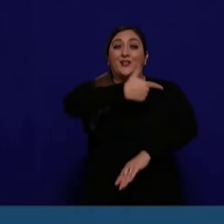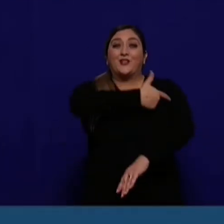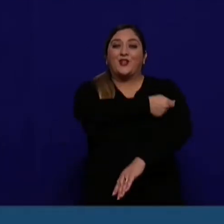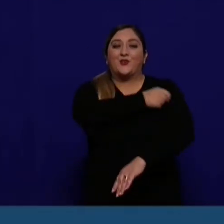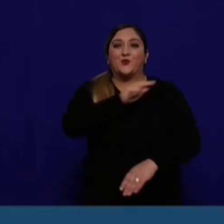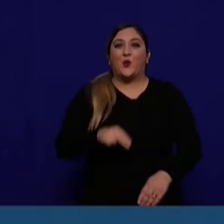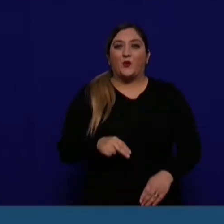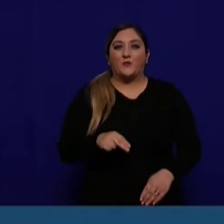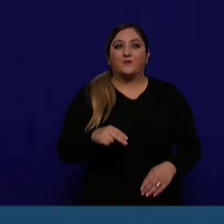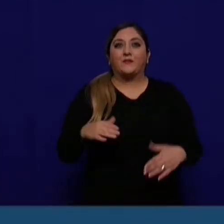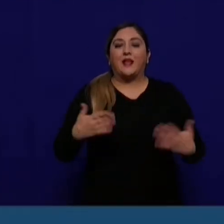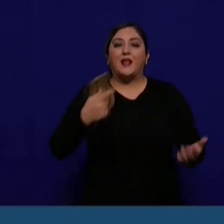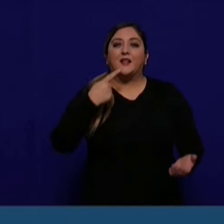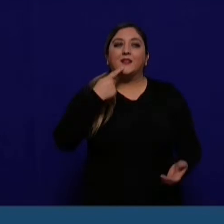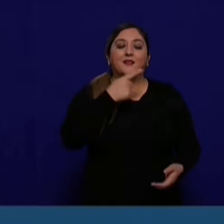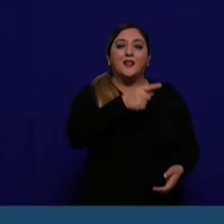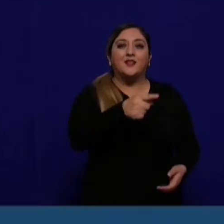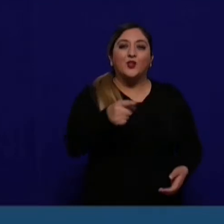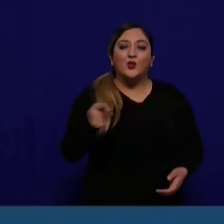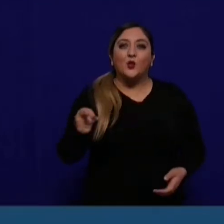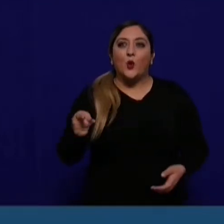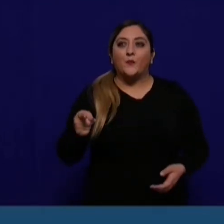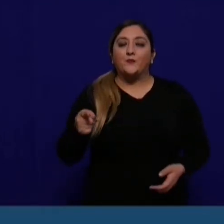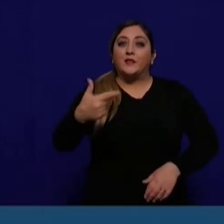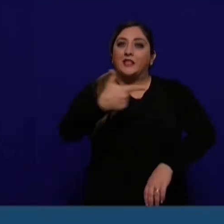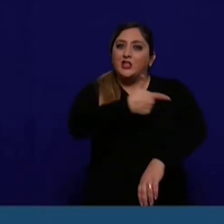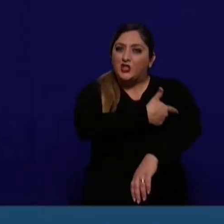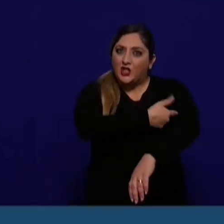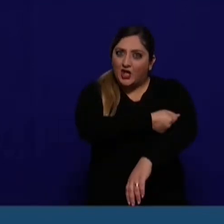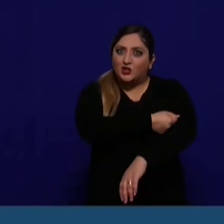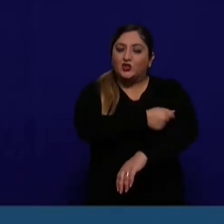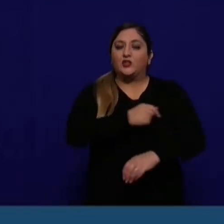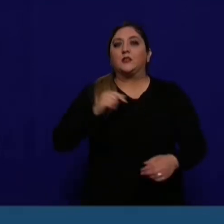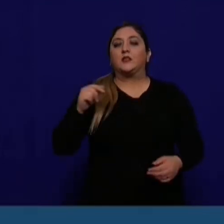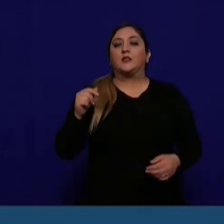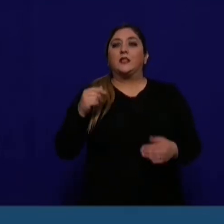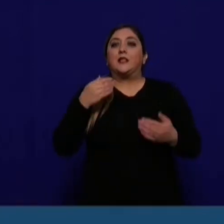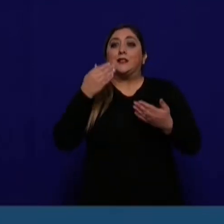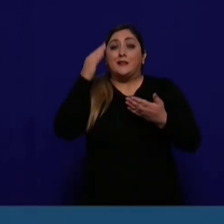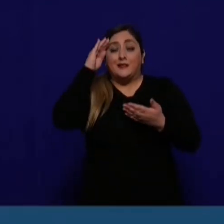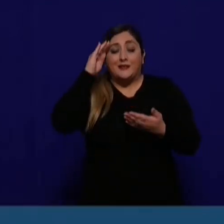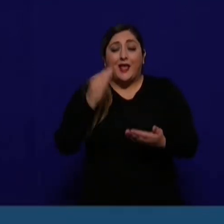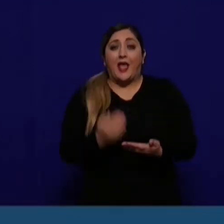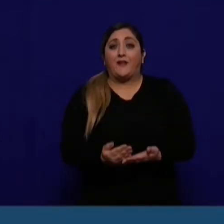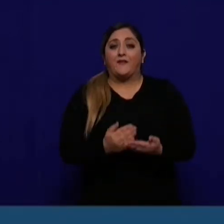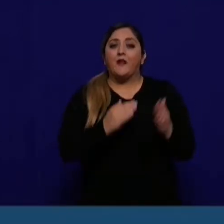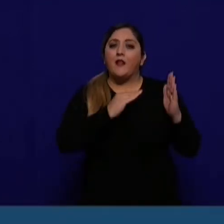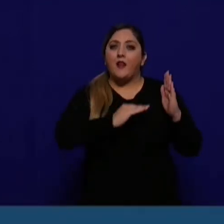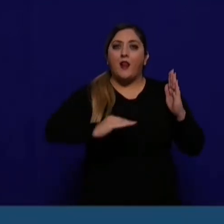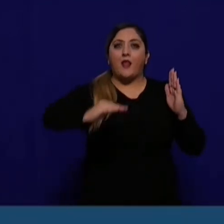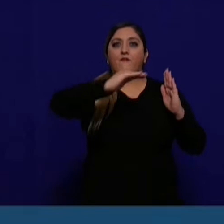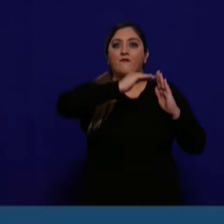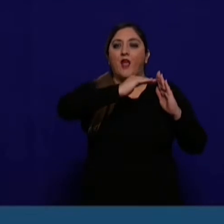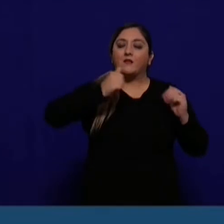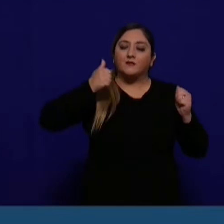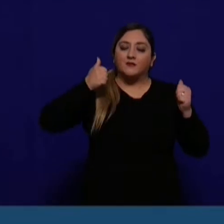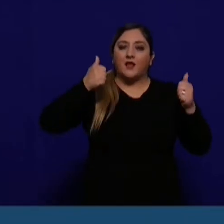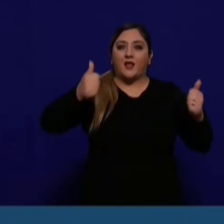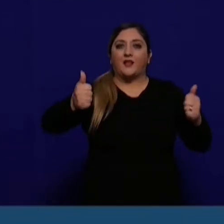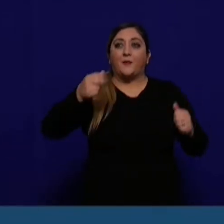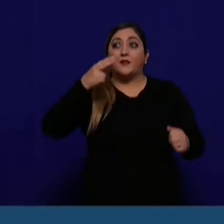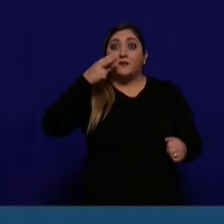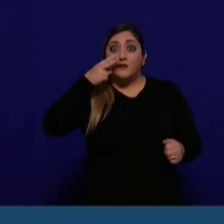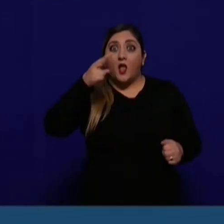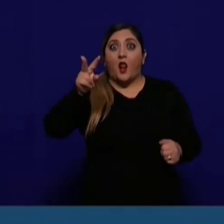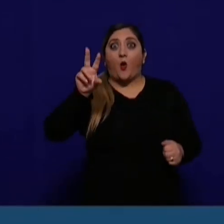dejjem nappella lil pubbliku li tilqima hija tilqima li hija safe, hija ta' kwalità tajba, diġà qegħdin naraw